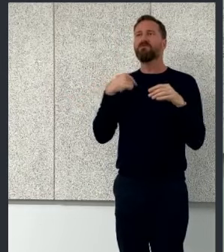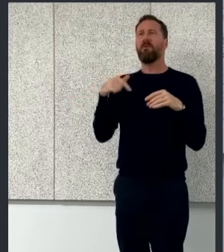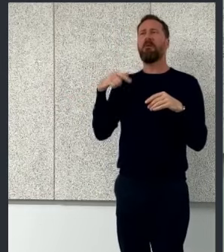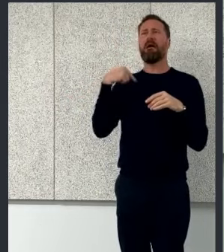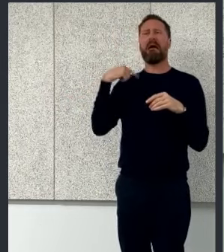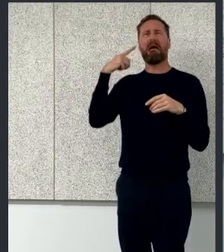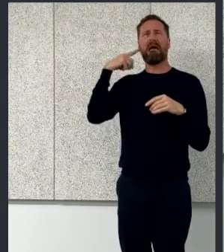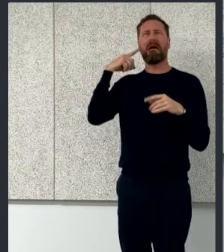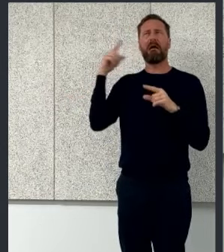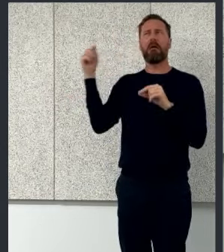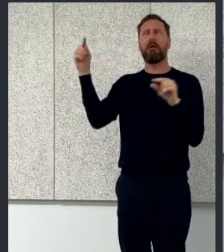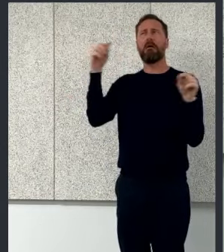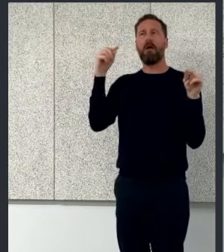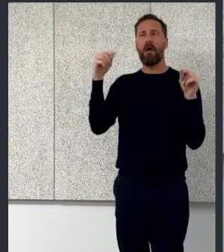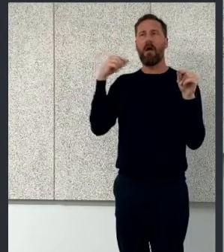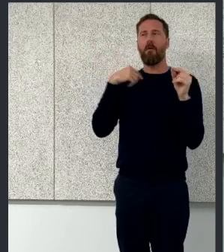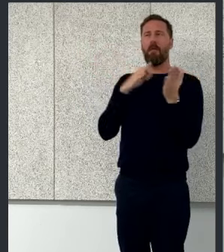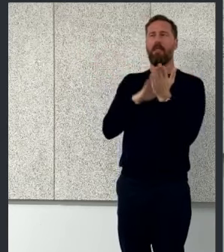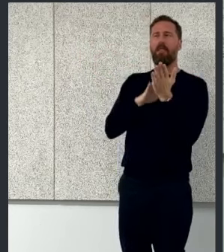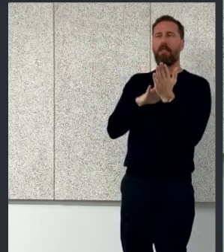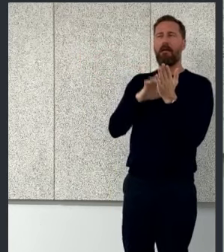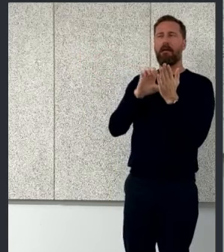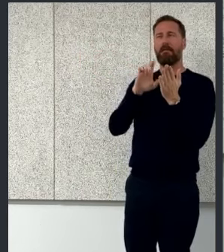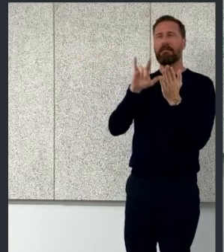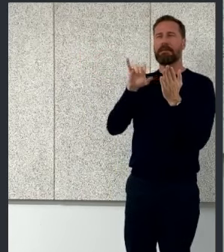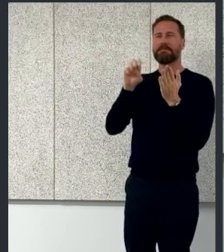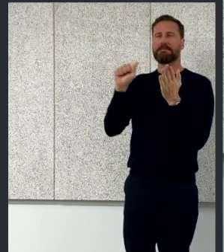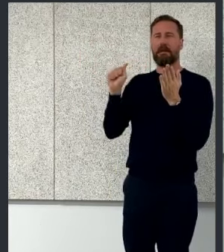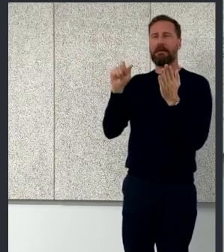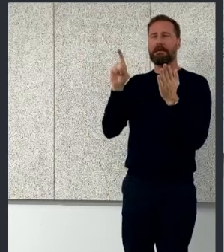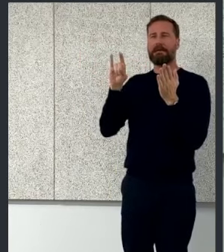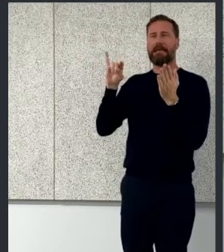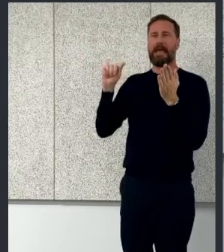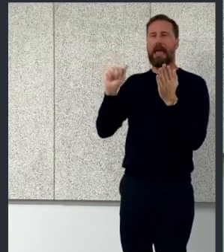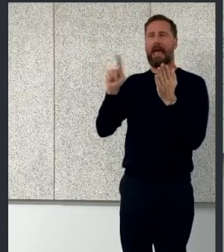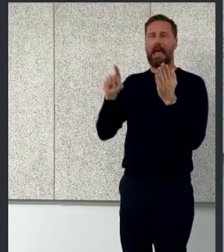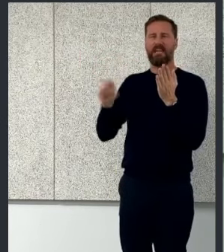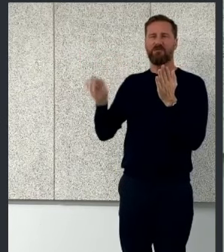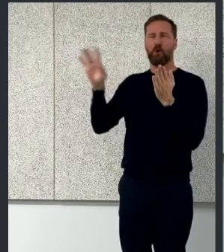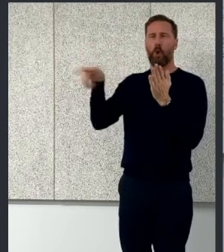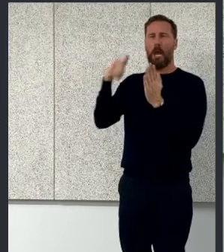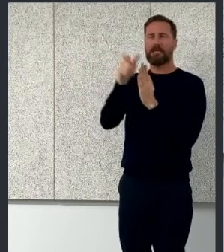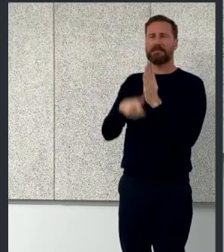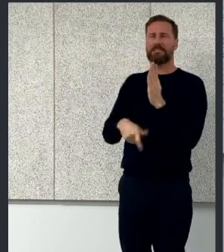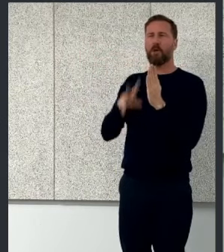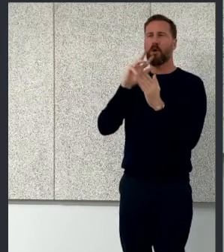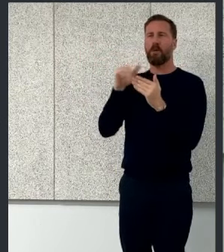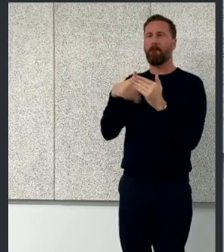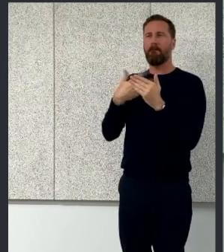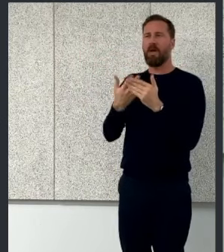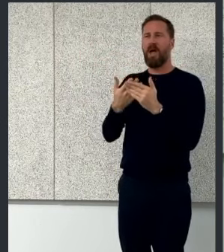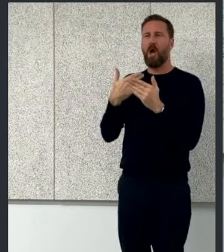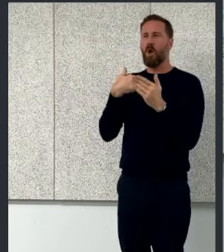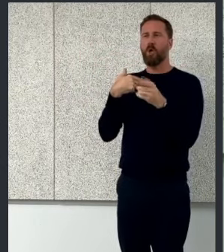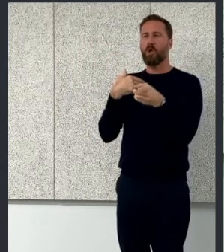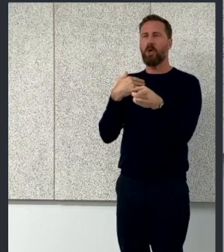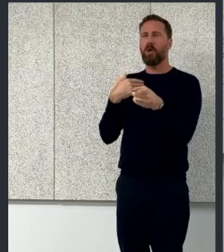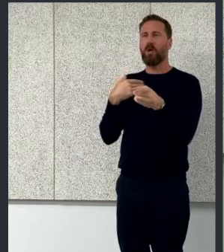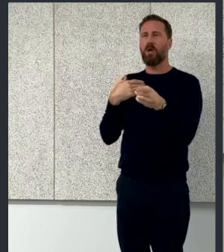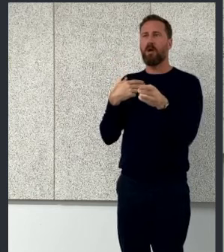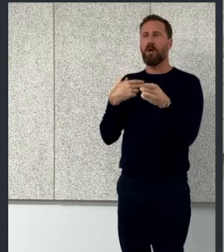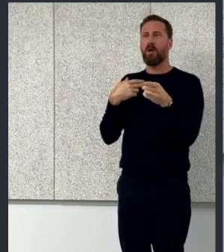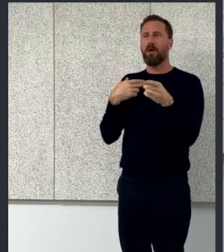shout out to Annalisa Diaz in her essay in Rescripted around decomposition,